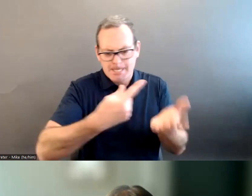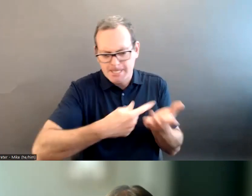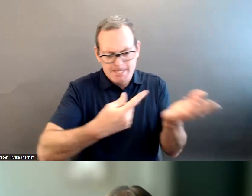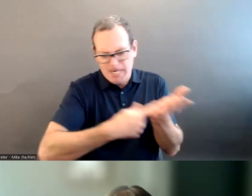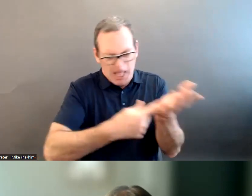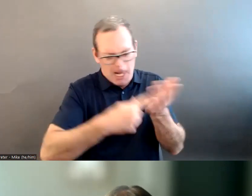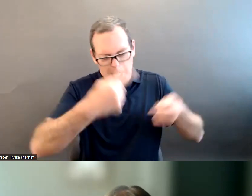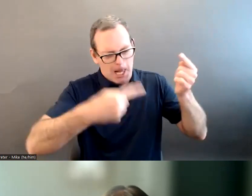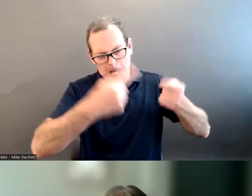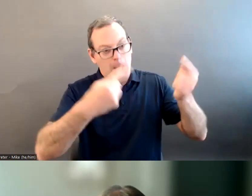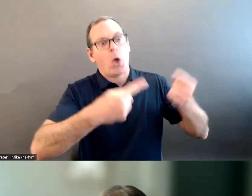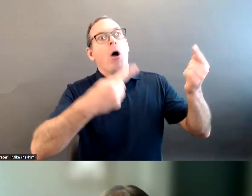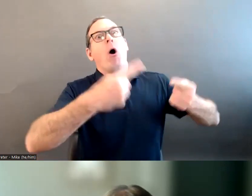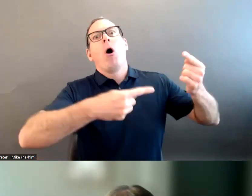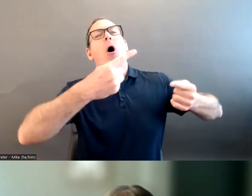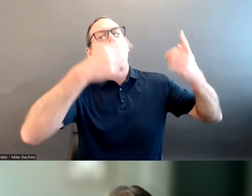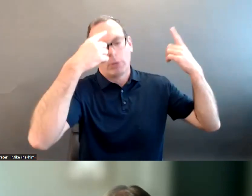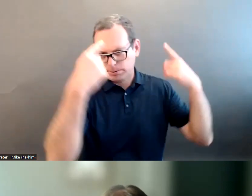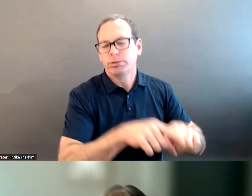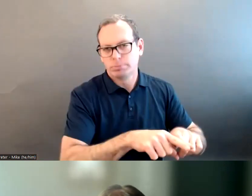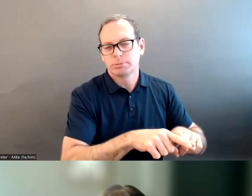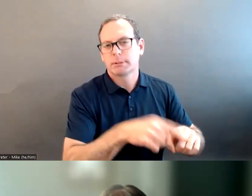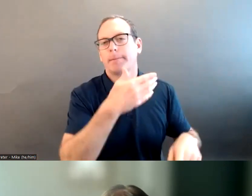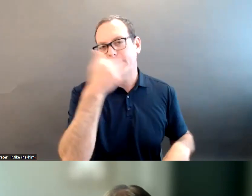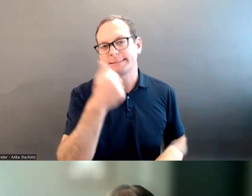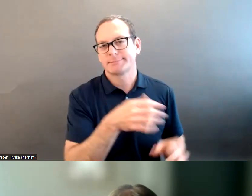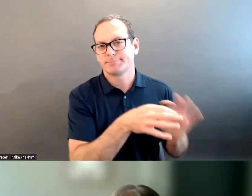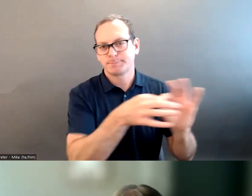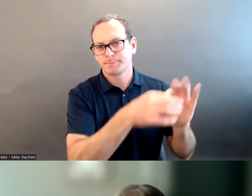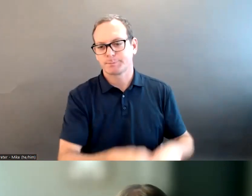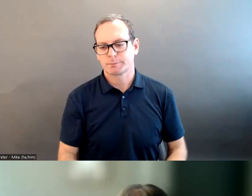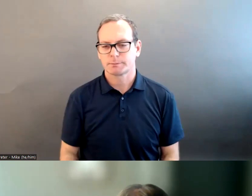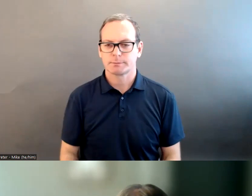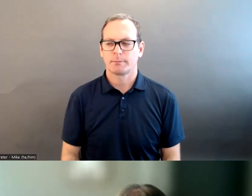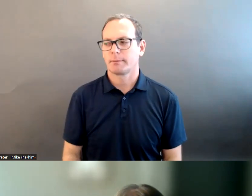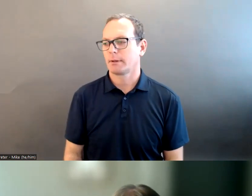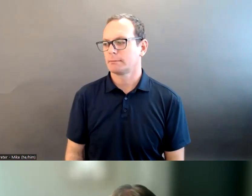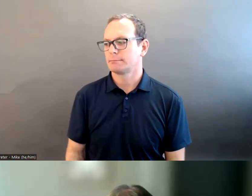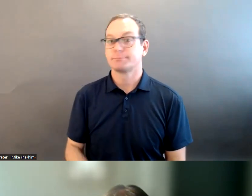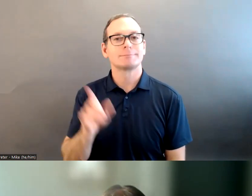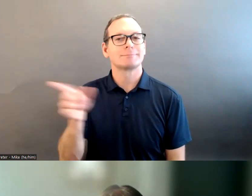Excellent. Thank you. And can the attorney be someone who lives outside of Canada?